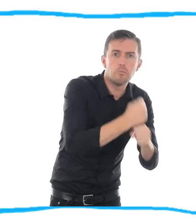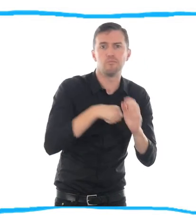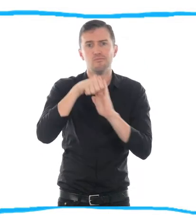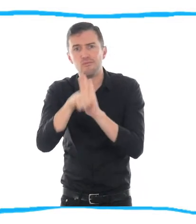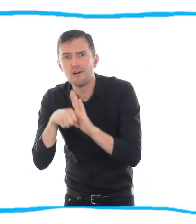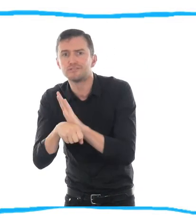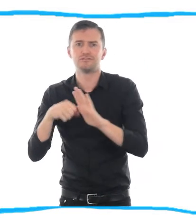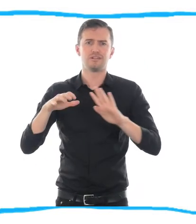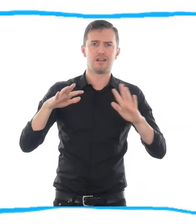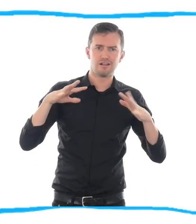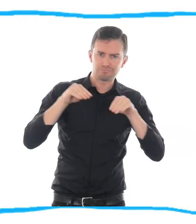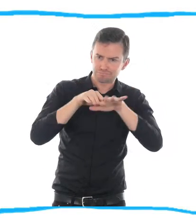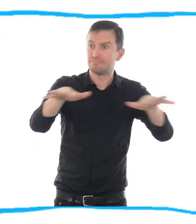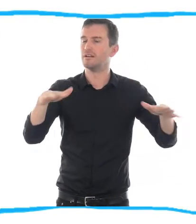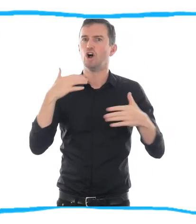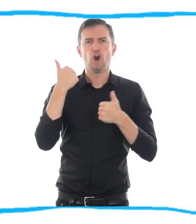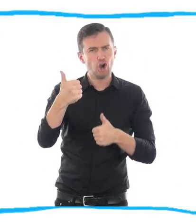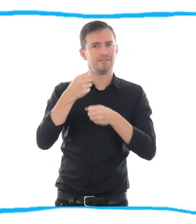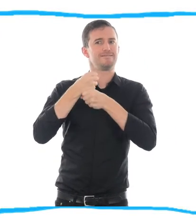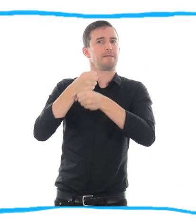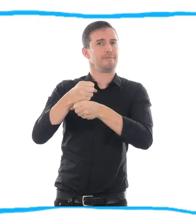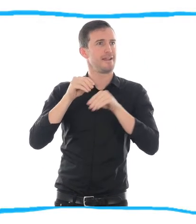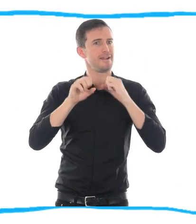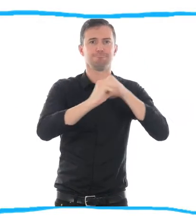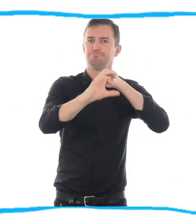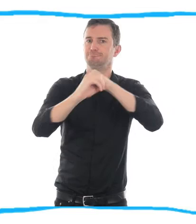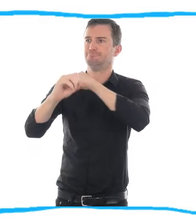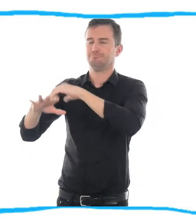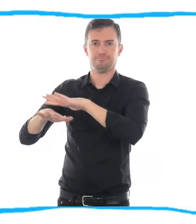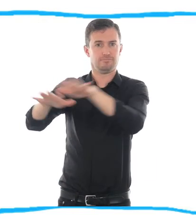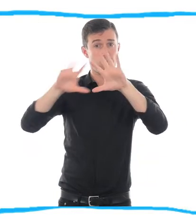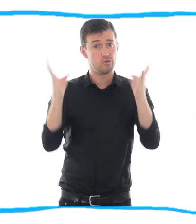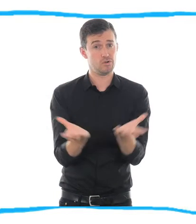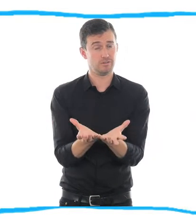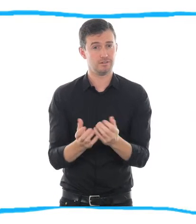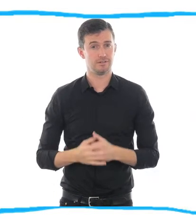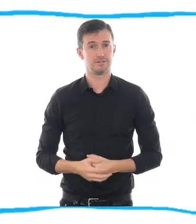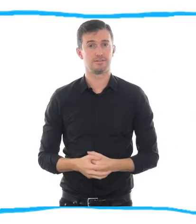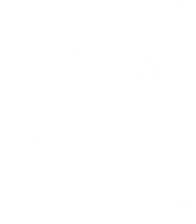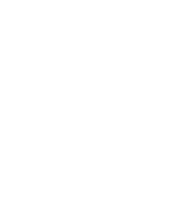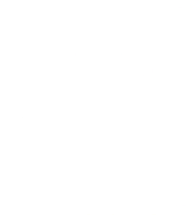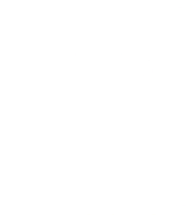use social media to run successful campaigns. Tongai Dana, 24, Zimbabwe.